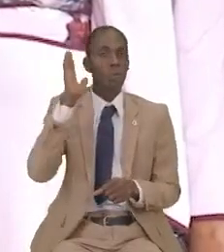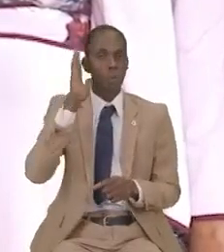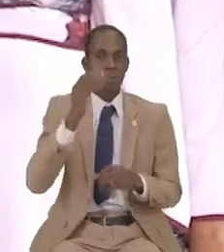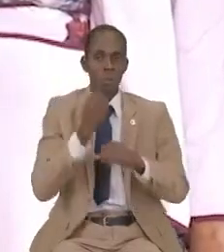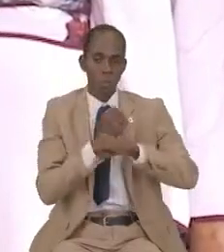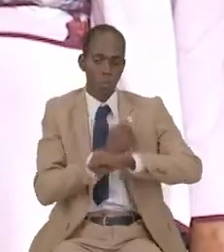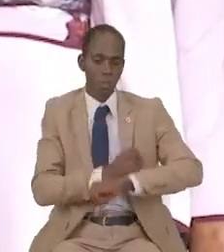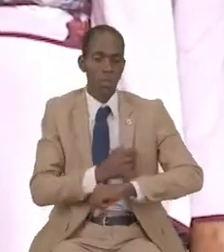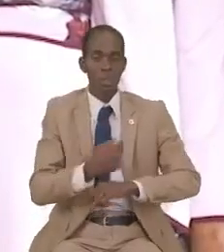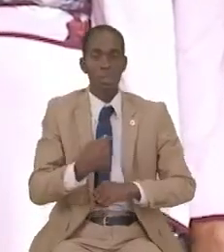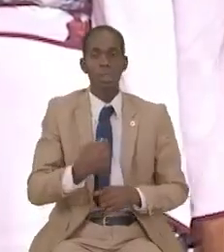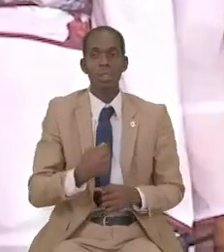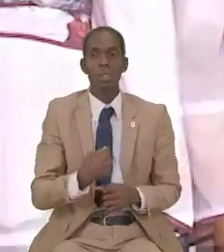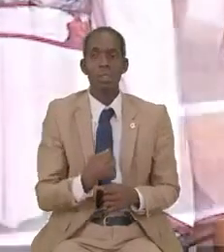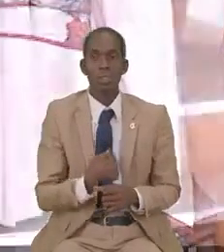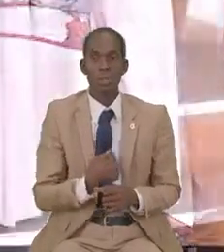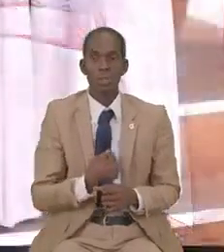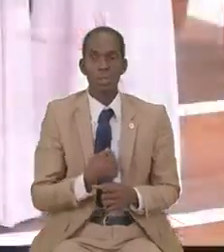protect me.